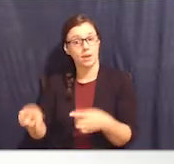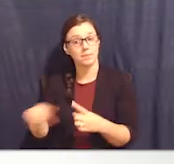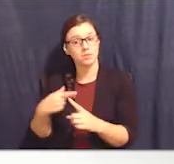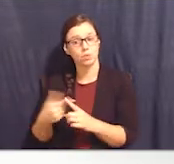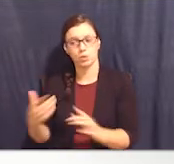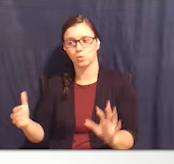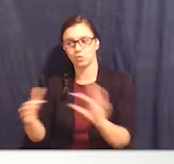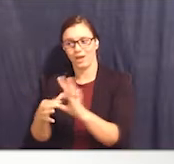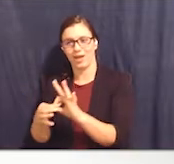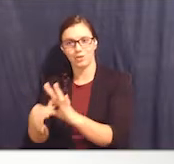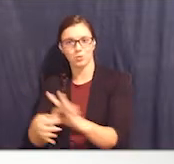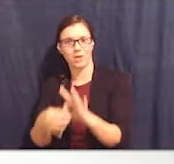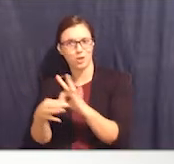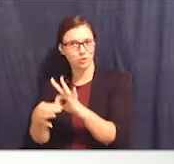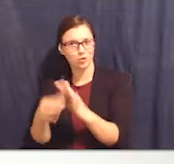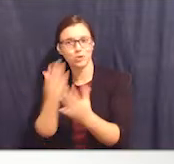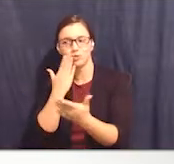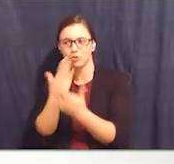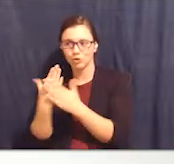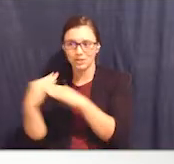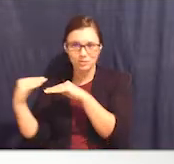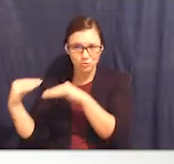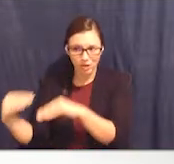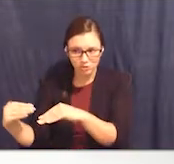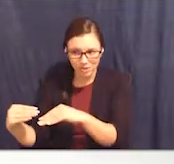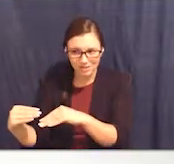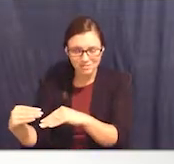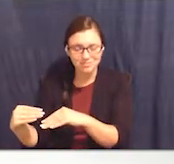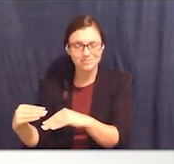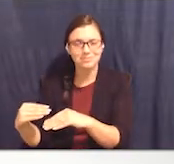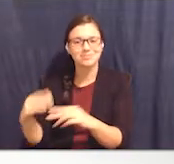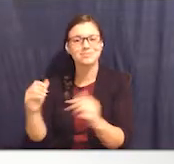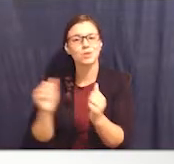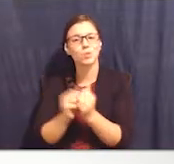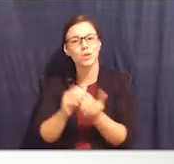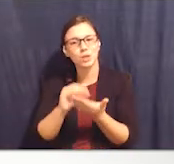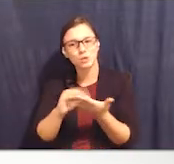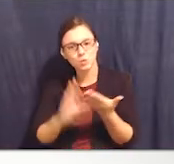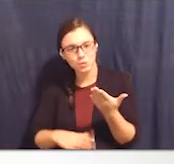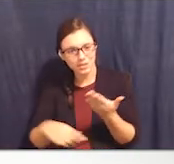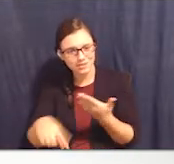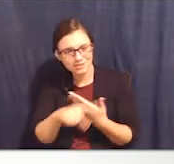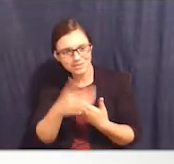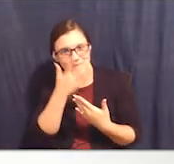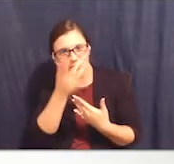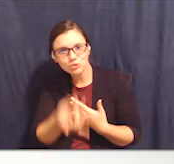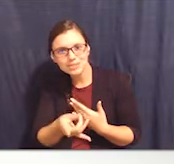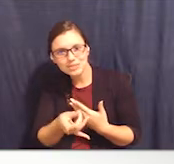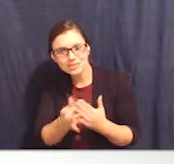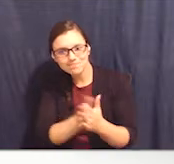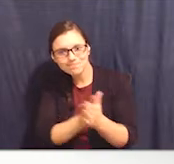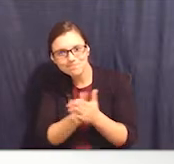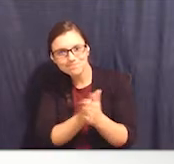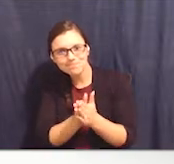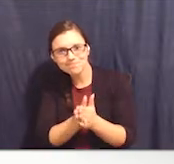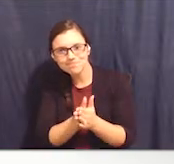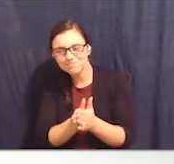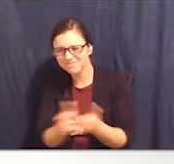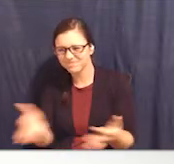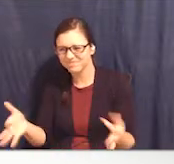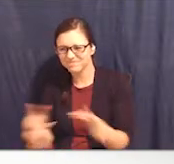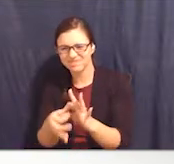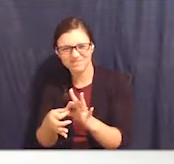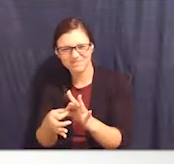Post-Secondary Comprehensive Transition Programs? Because next we're going to talk a little bit about how we're helping to get students at the high school level ready